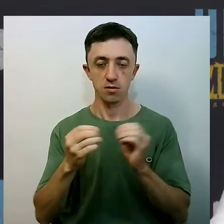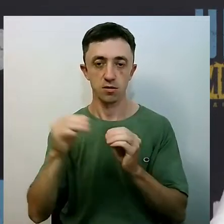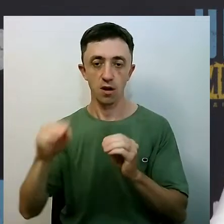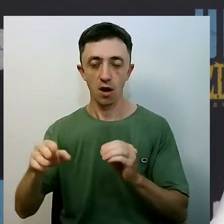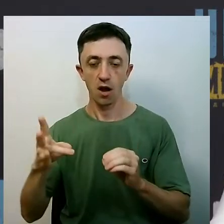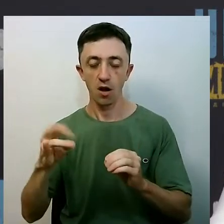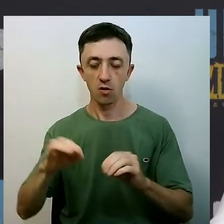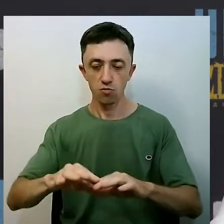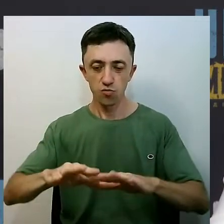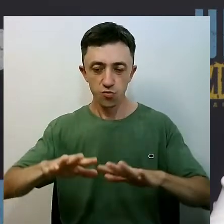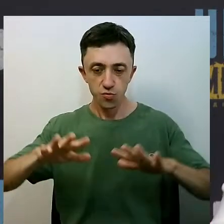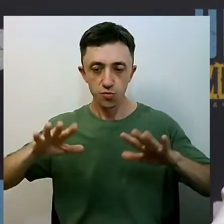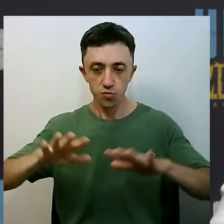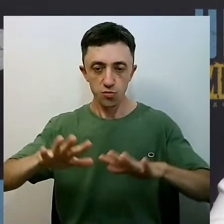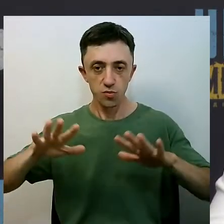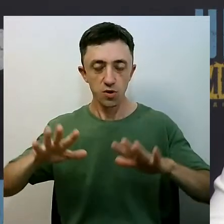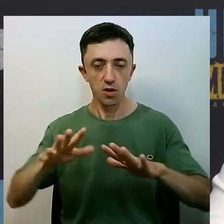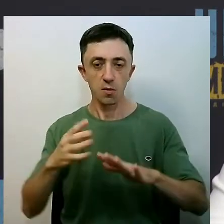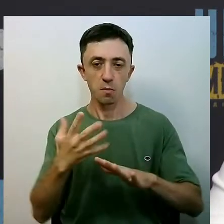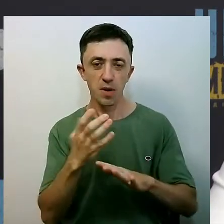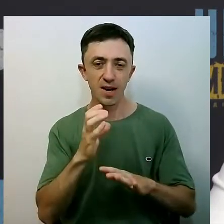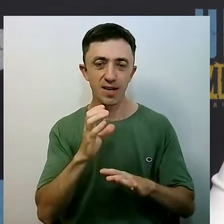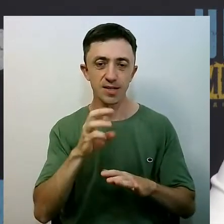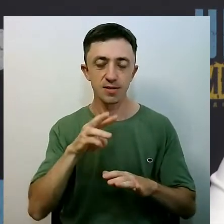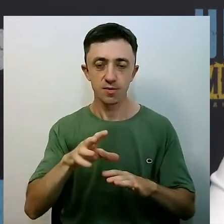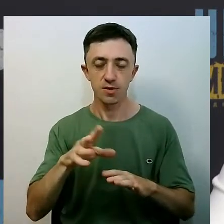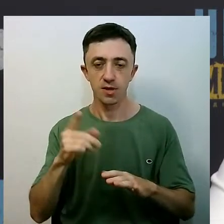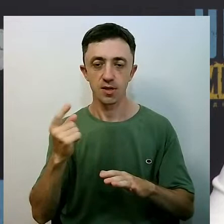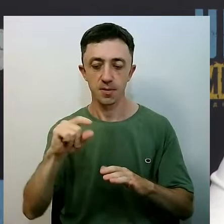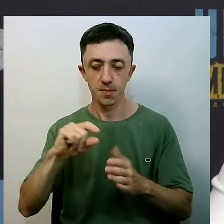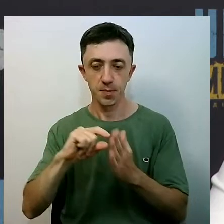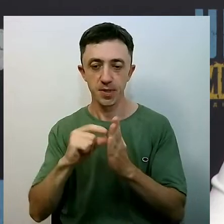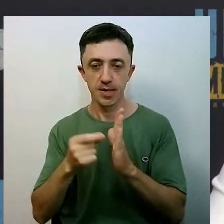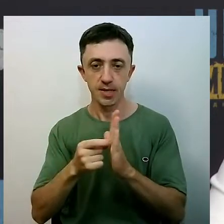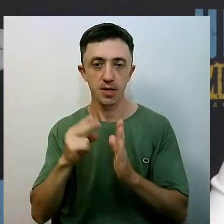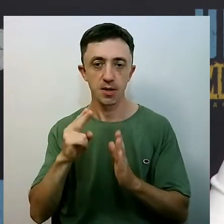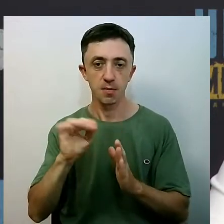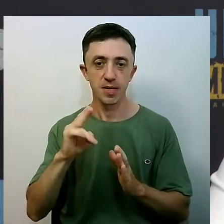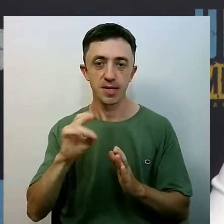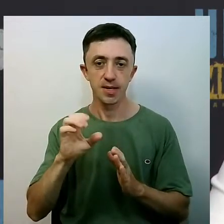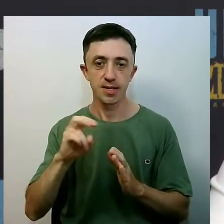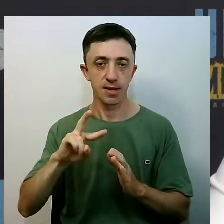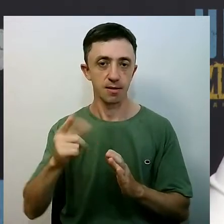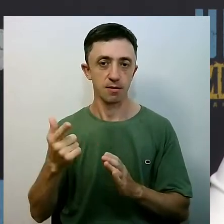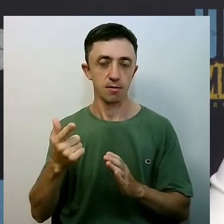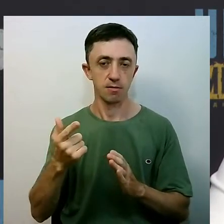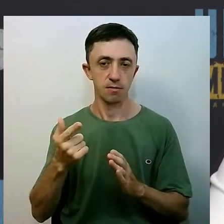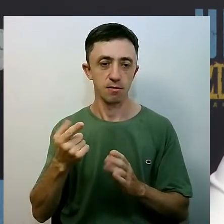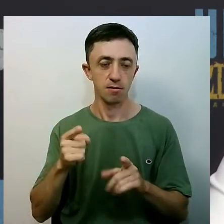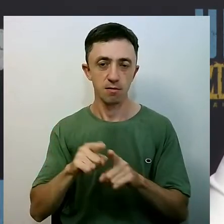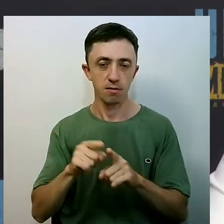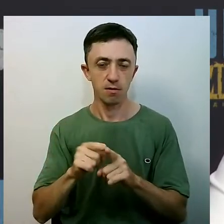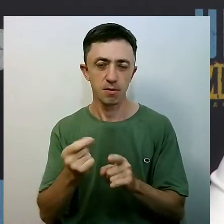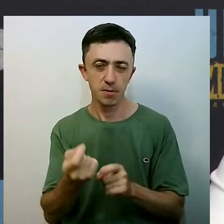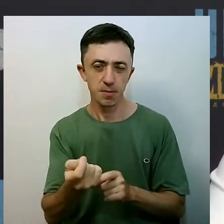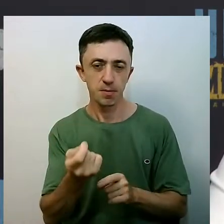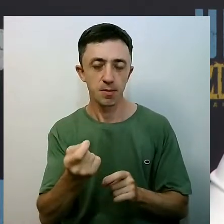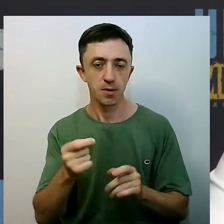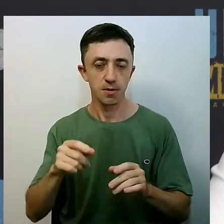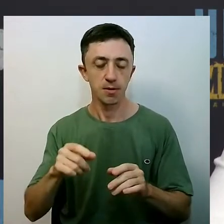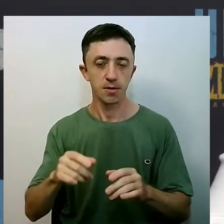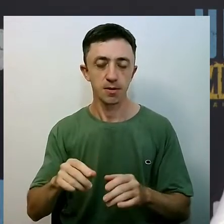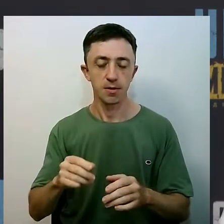1 to 10,000, but it's 5 centimeters per pixel. So